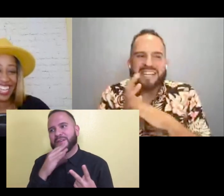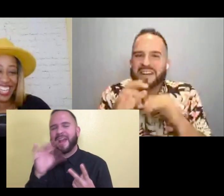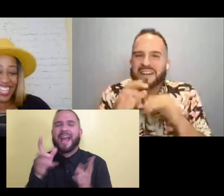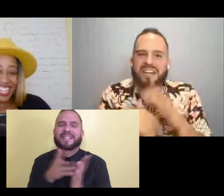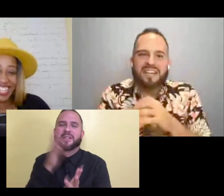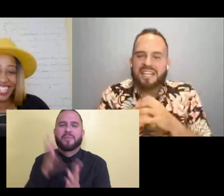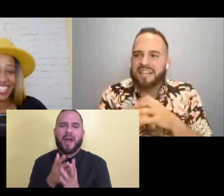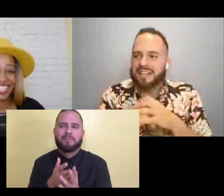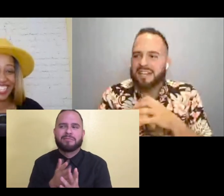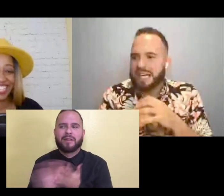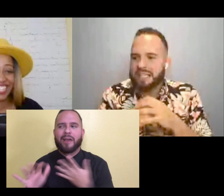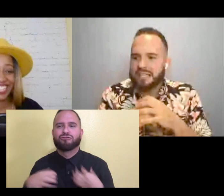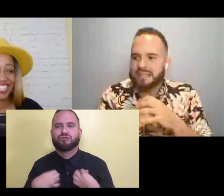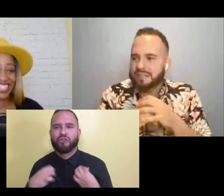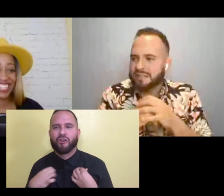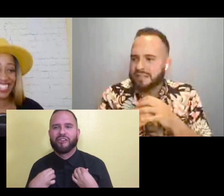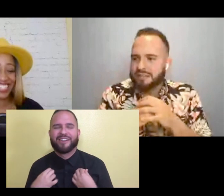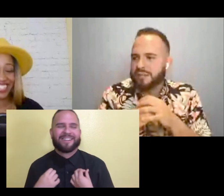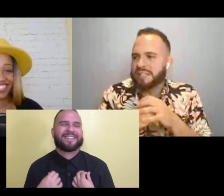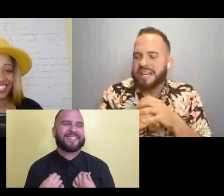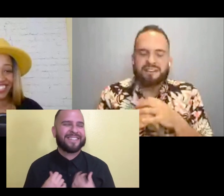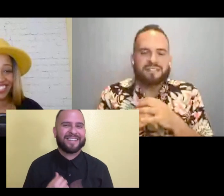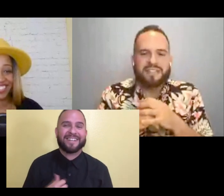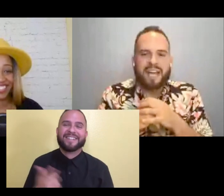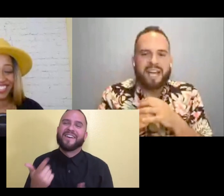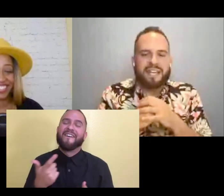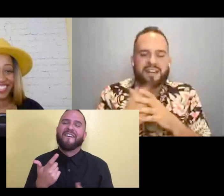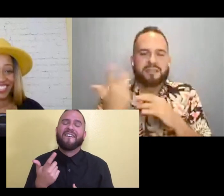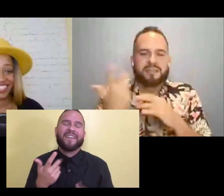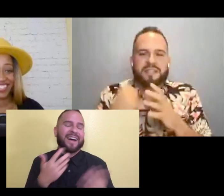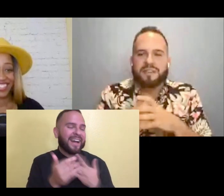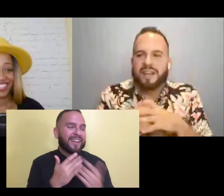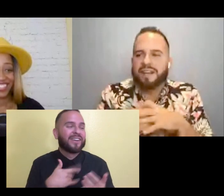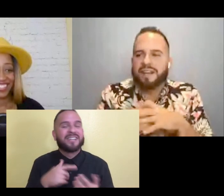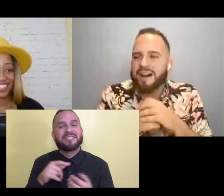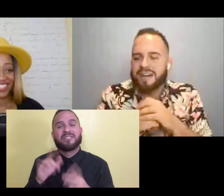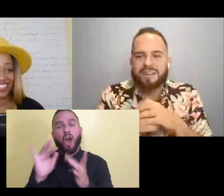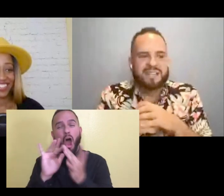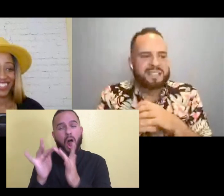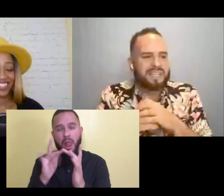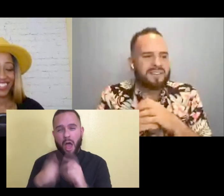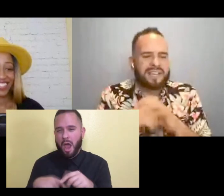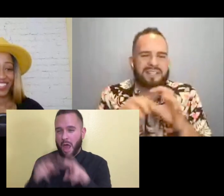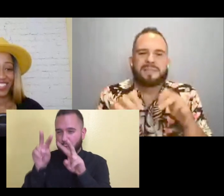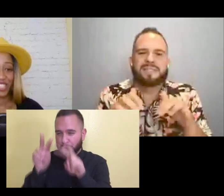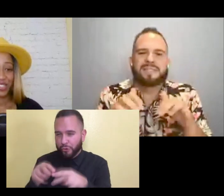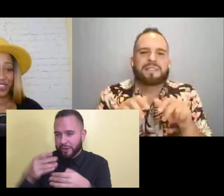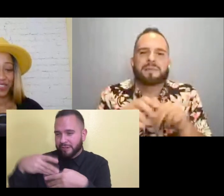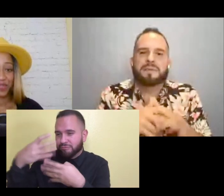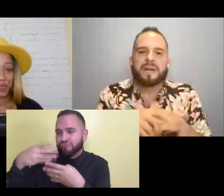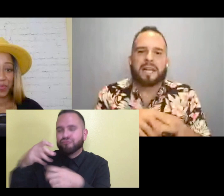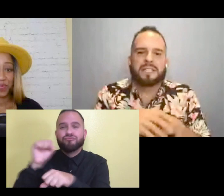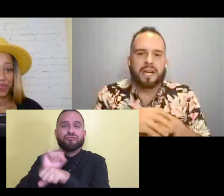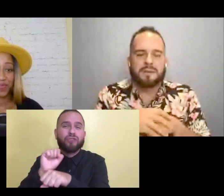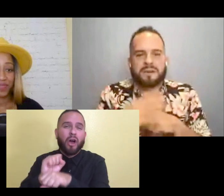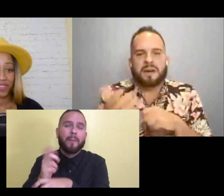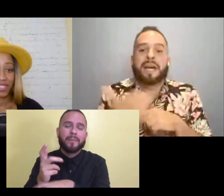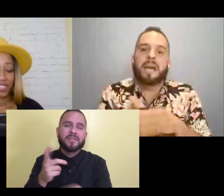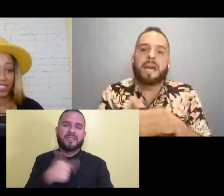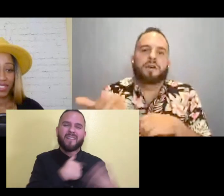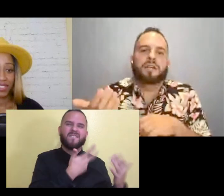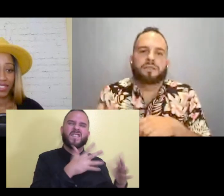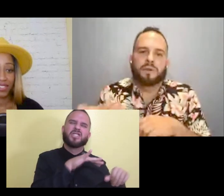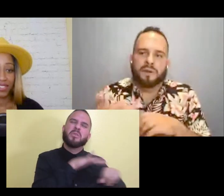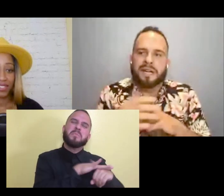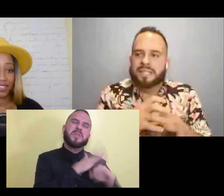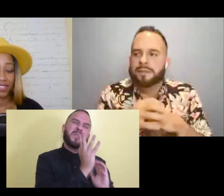So yeah, so I started looking online, one day after hanging out at the beach for like 5 hours, I was like, let me see what kind of jobs there are. And I